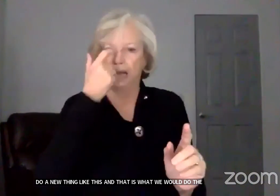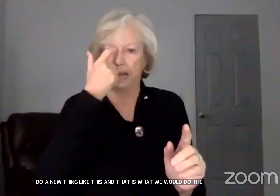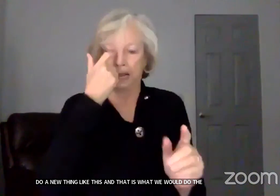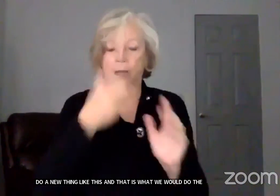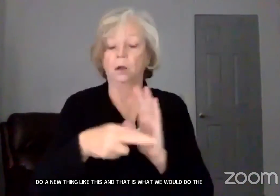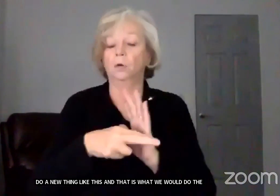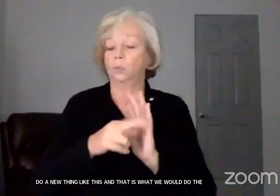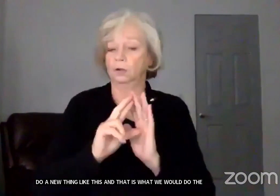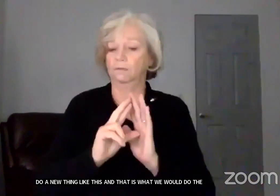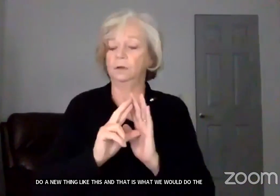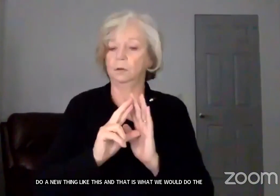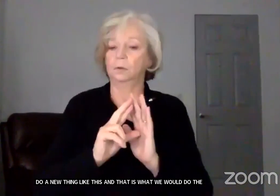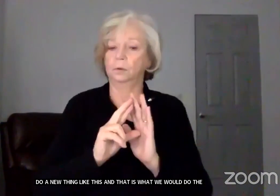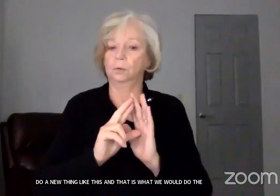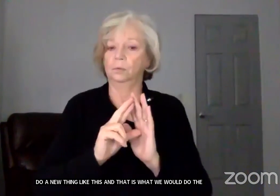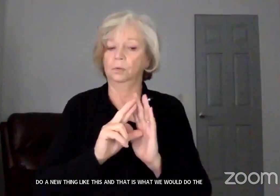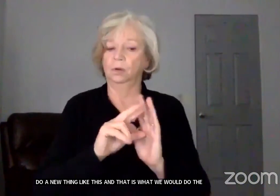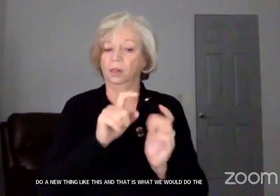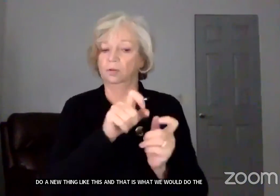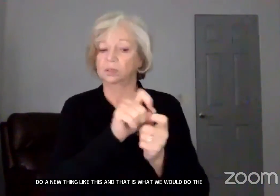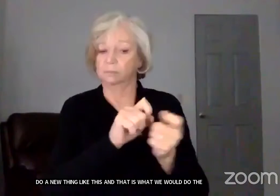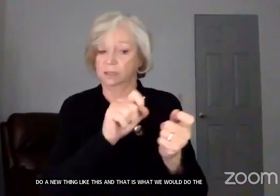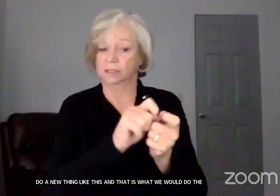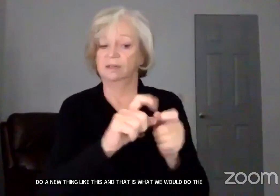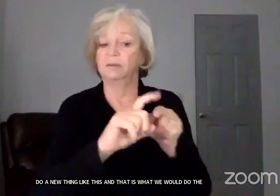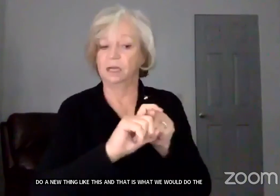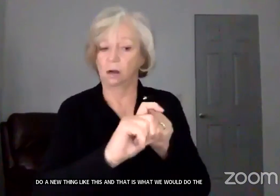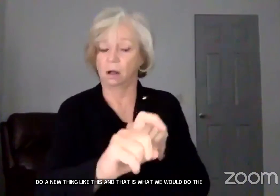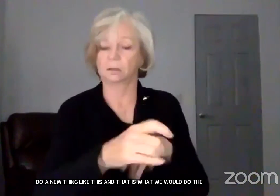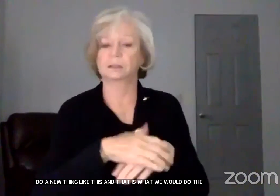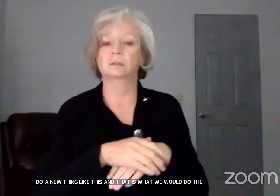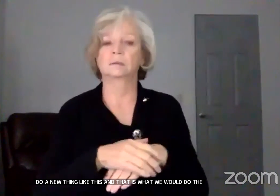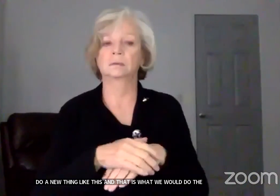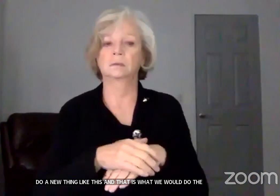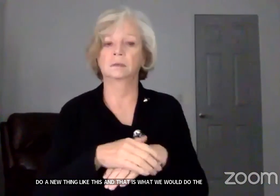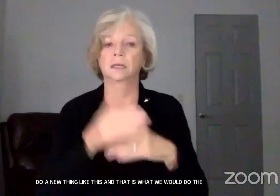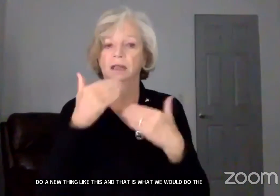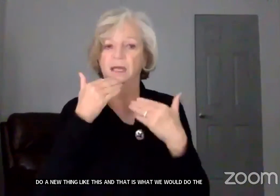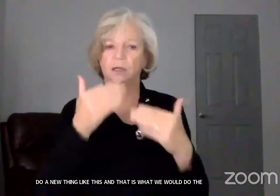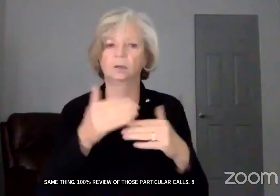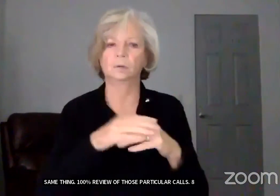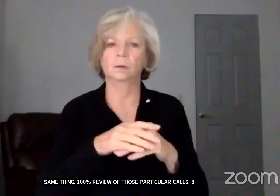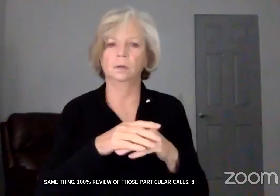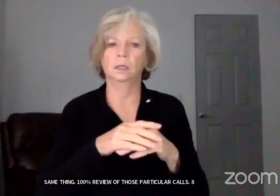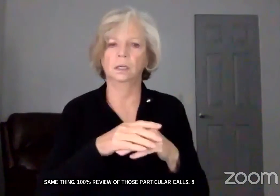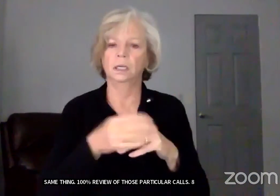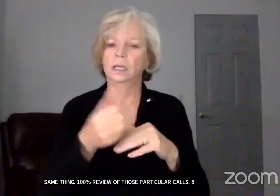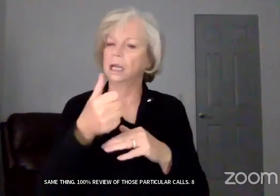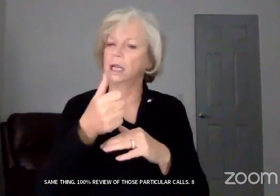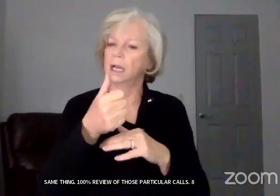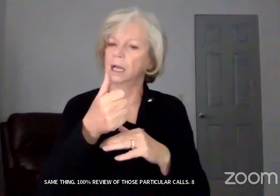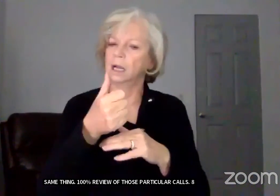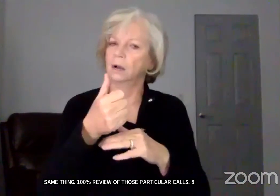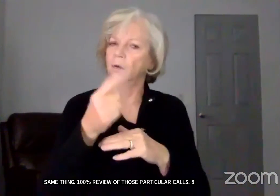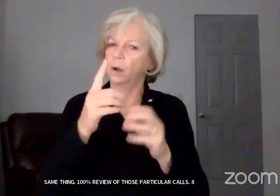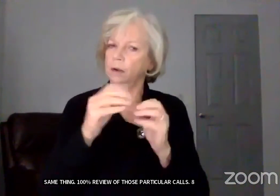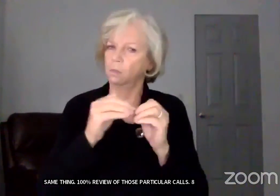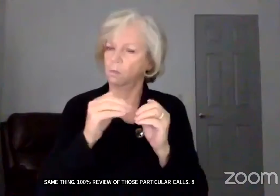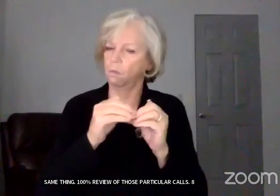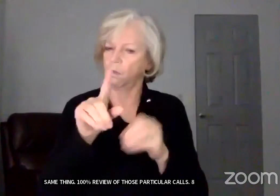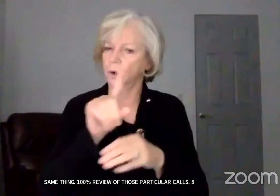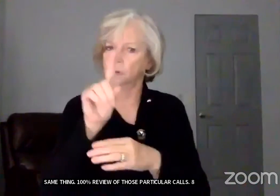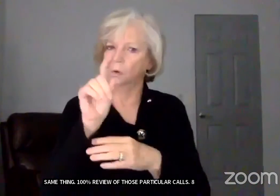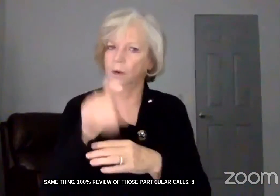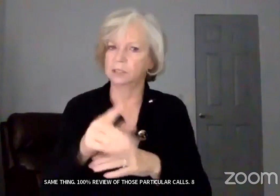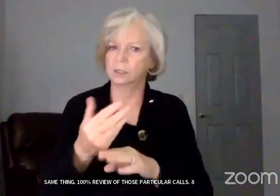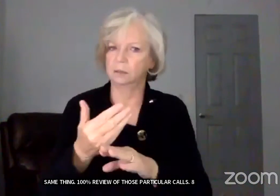review of those particular calls. Cool, thank you for that. Anybody got one last question before I turn